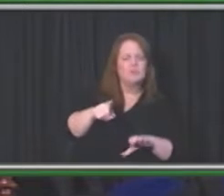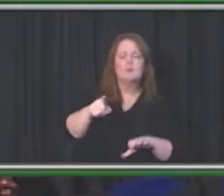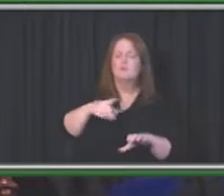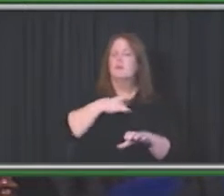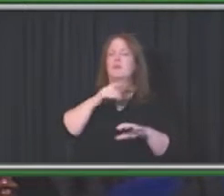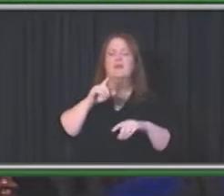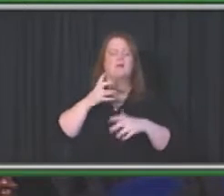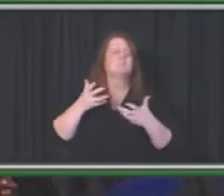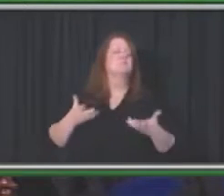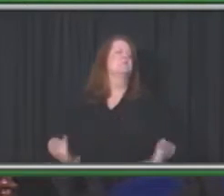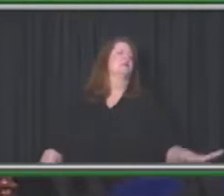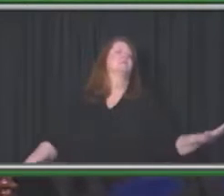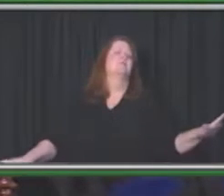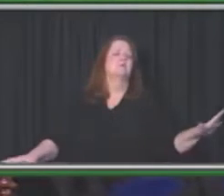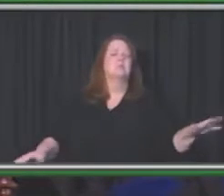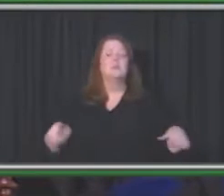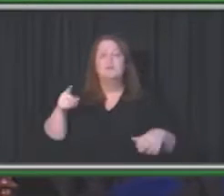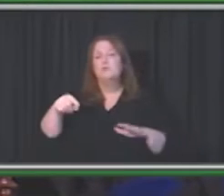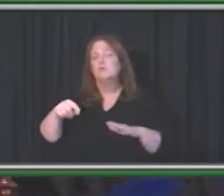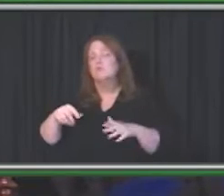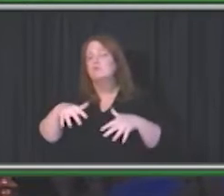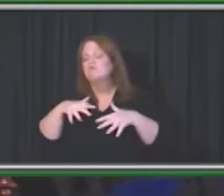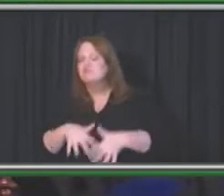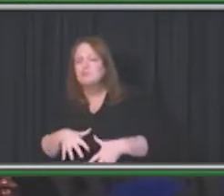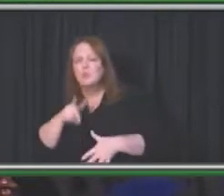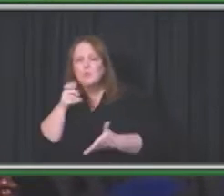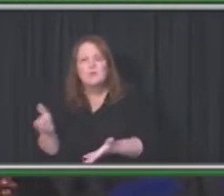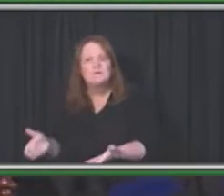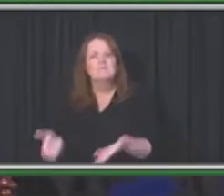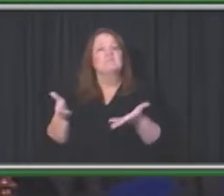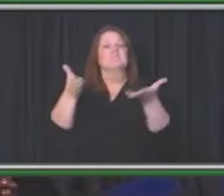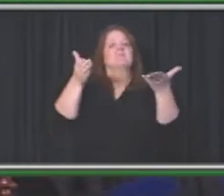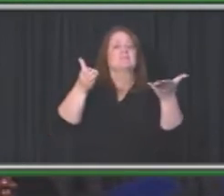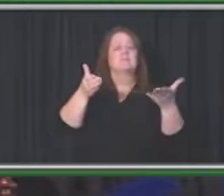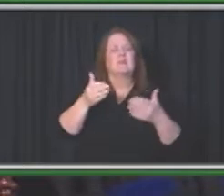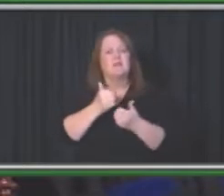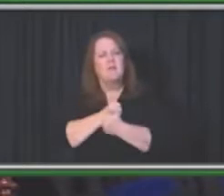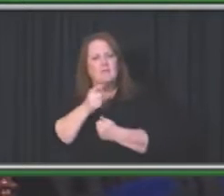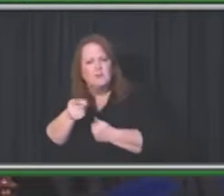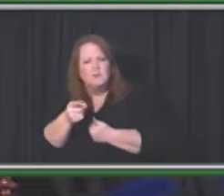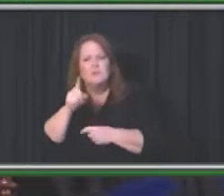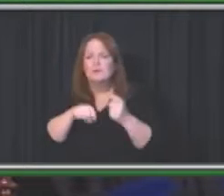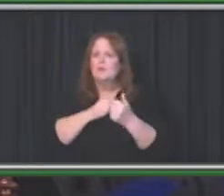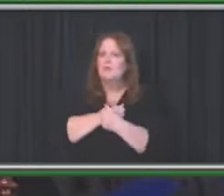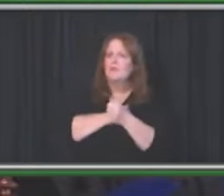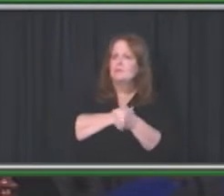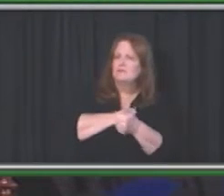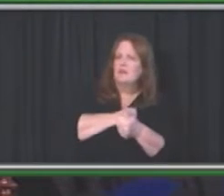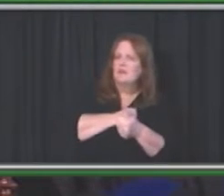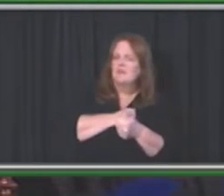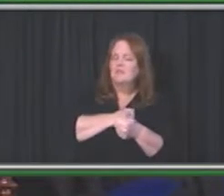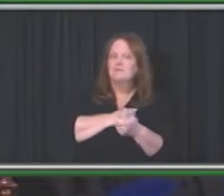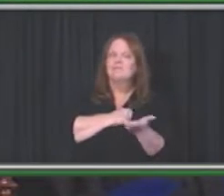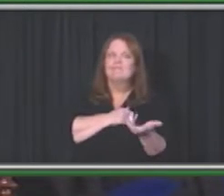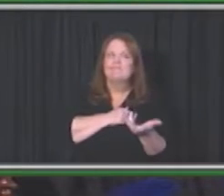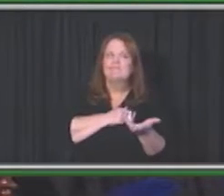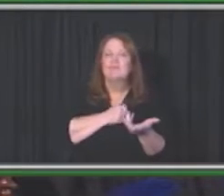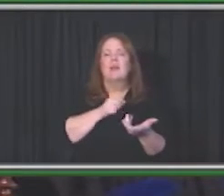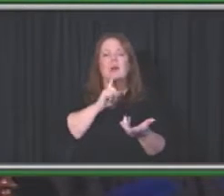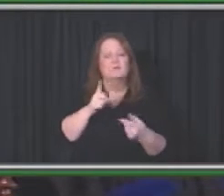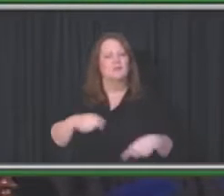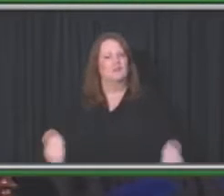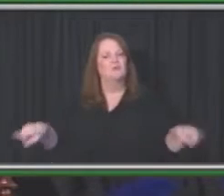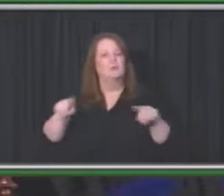inch? Who picked you up when you were down? Loved you when you couldn't love yourself? That's more of a personal comment, but I'm sure others